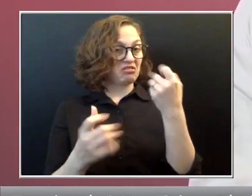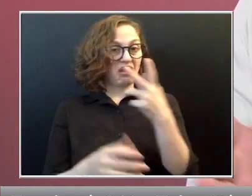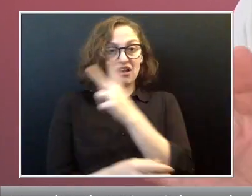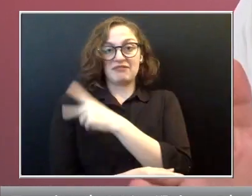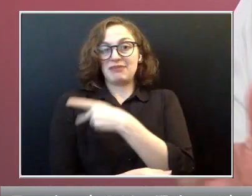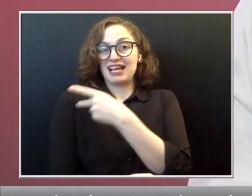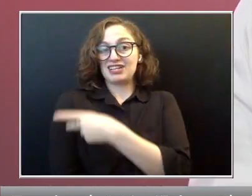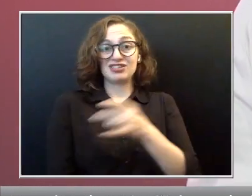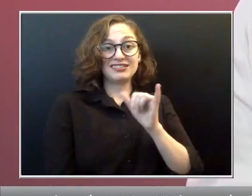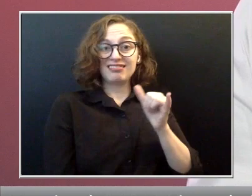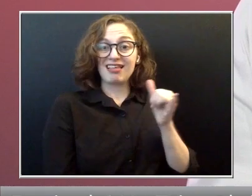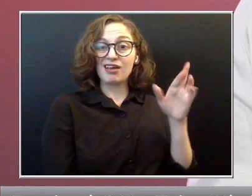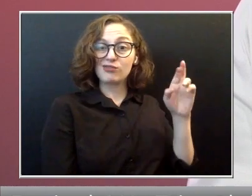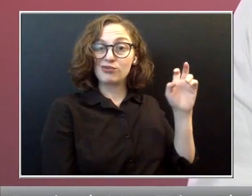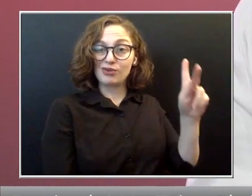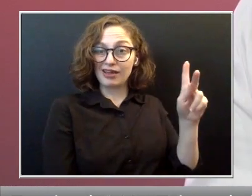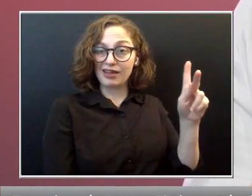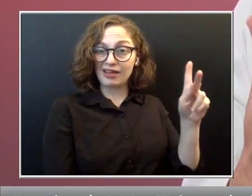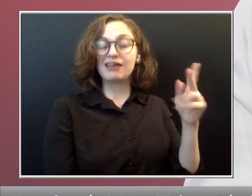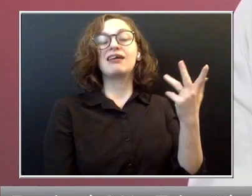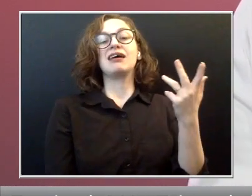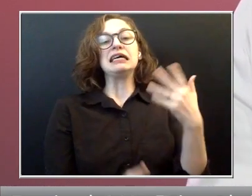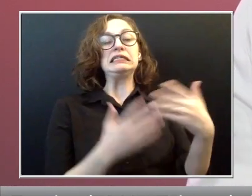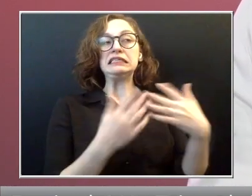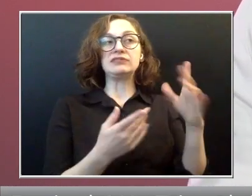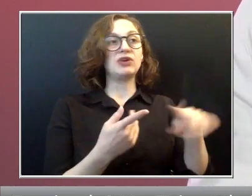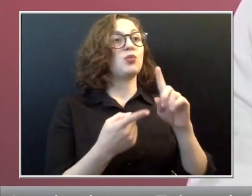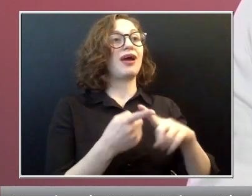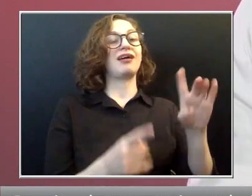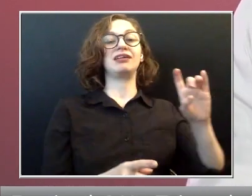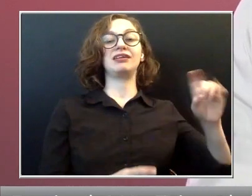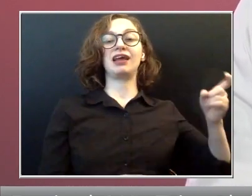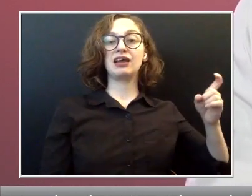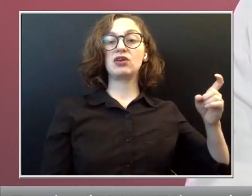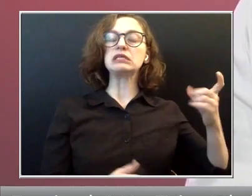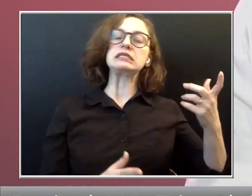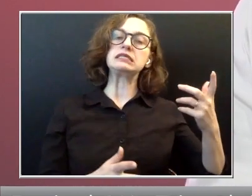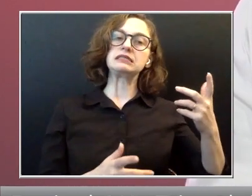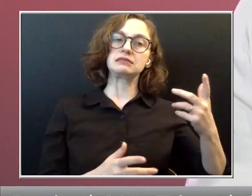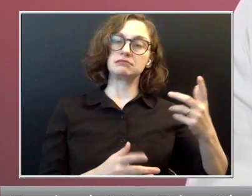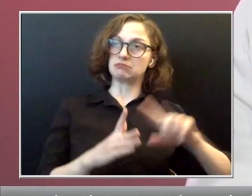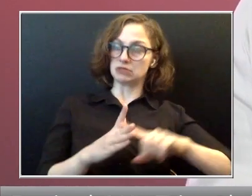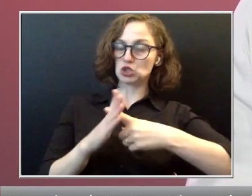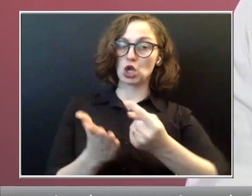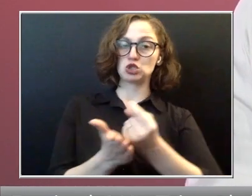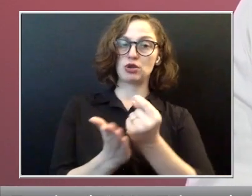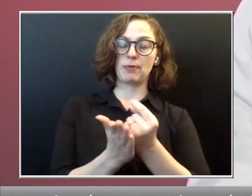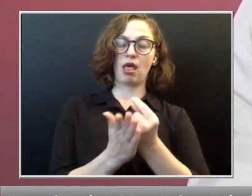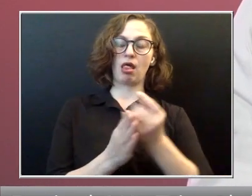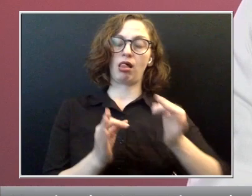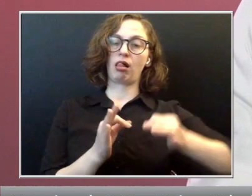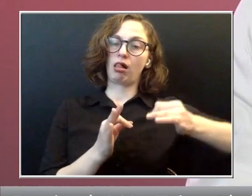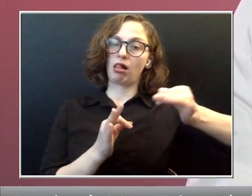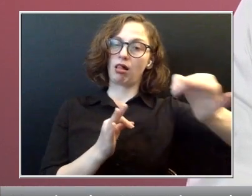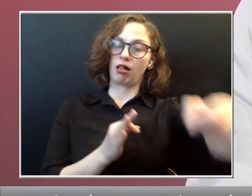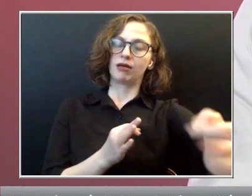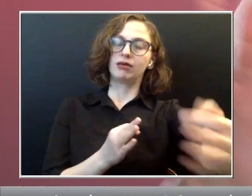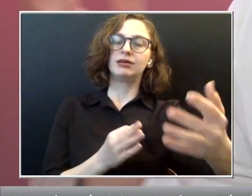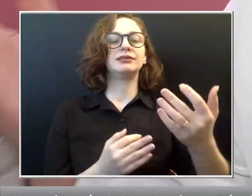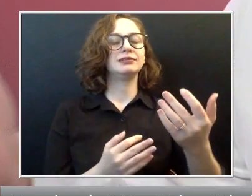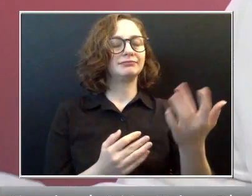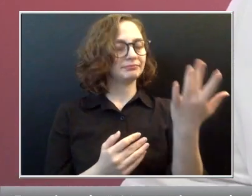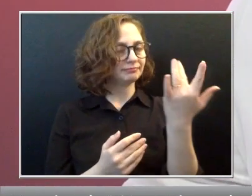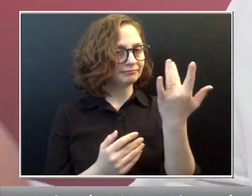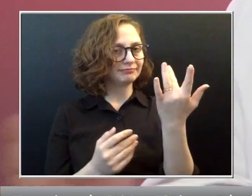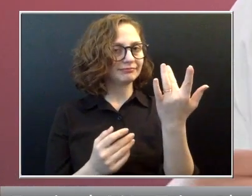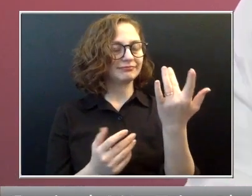there's a lot of delay in starting the treatment because I think there's still lack of education awareness how to treat it.